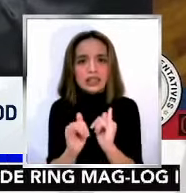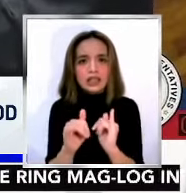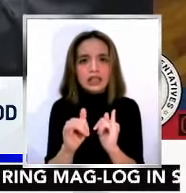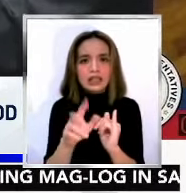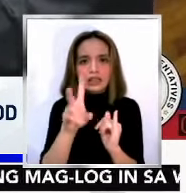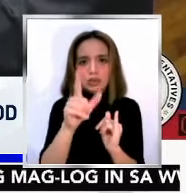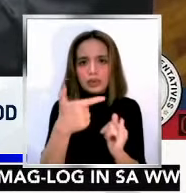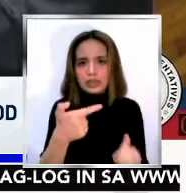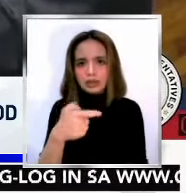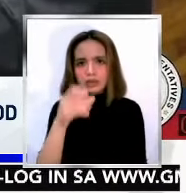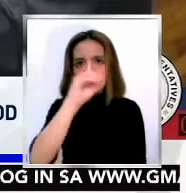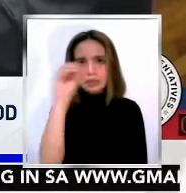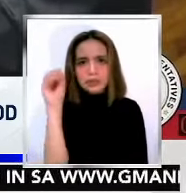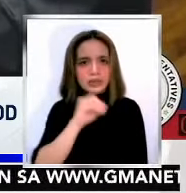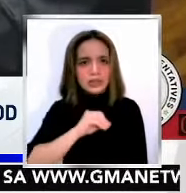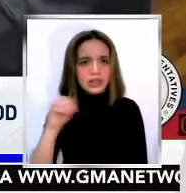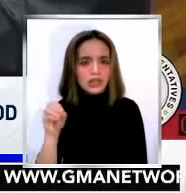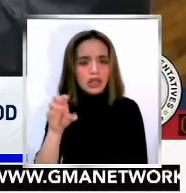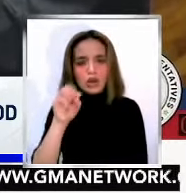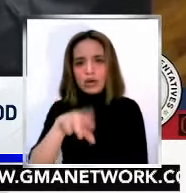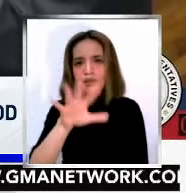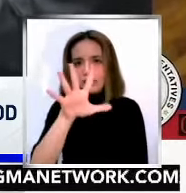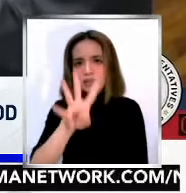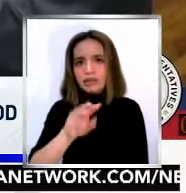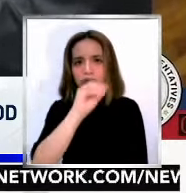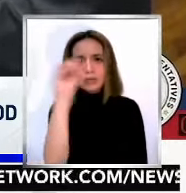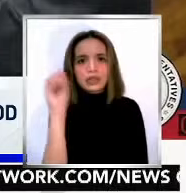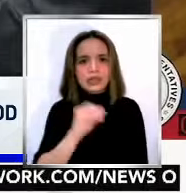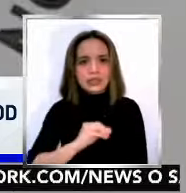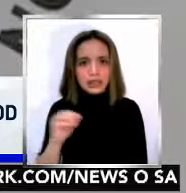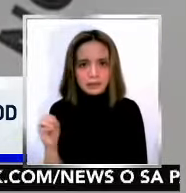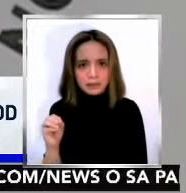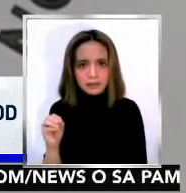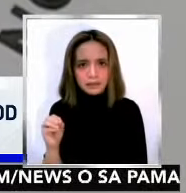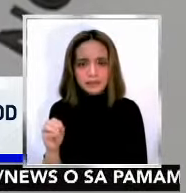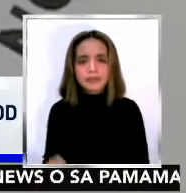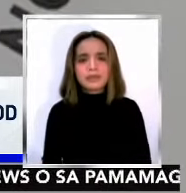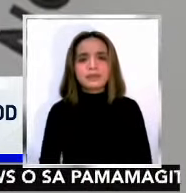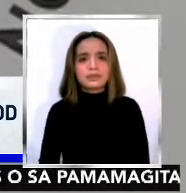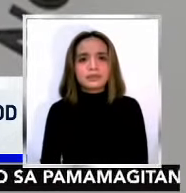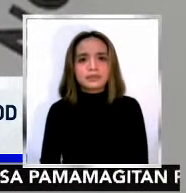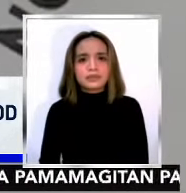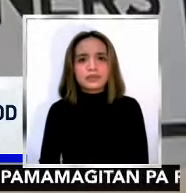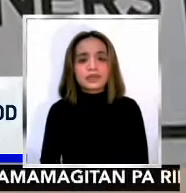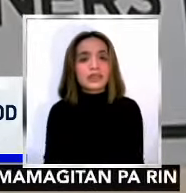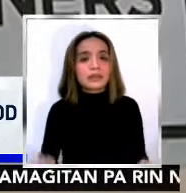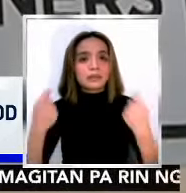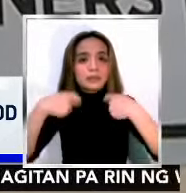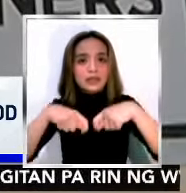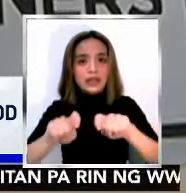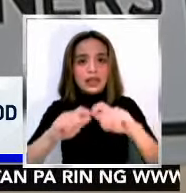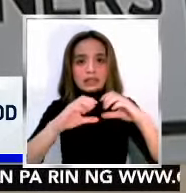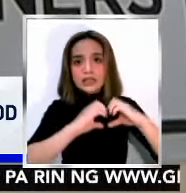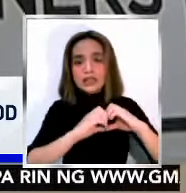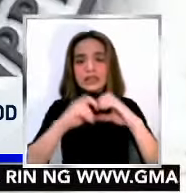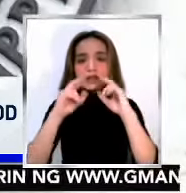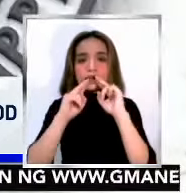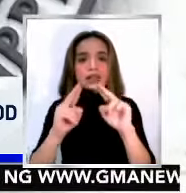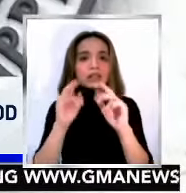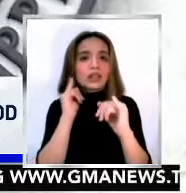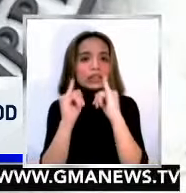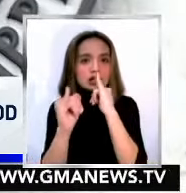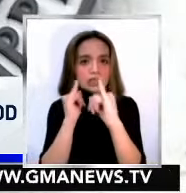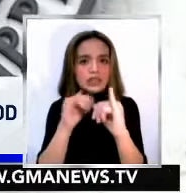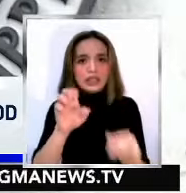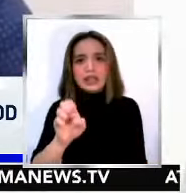21% or 54% more than the allowed cap. Sinusubukan pa ng GMA News na kunin ang panig ng ERC at